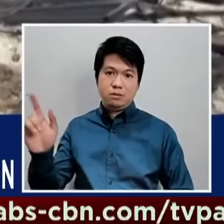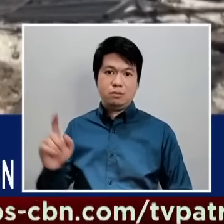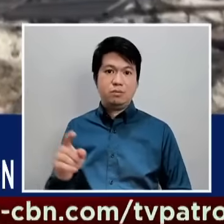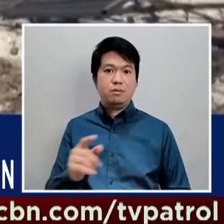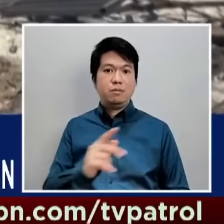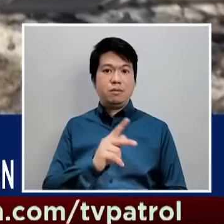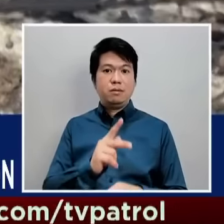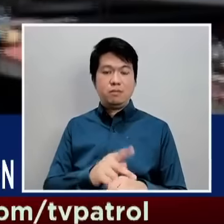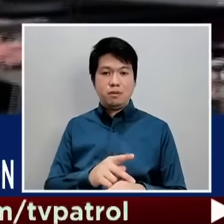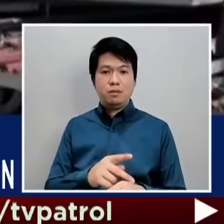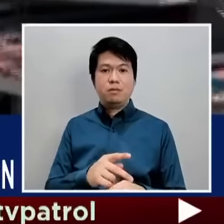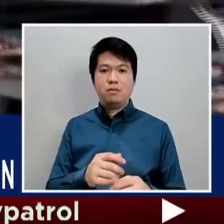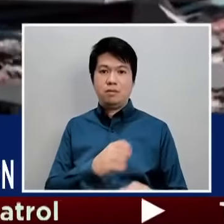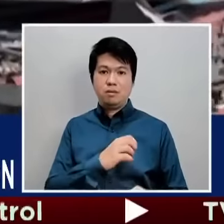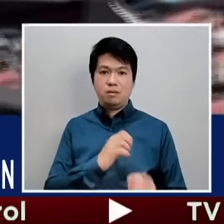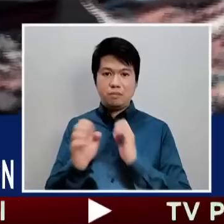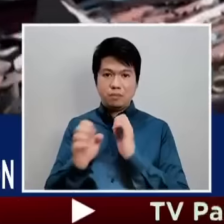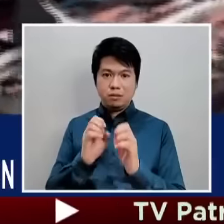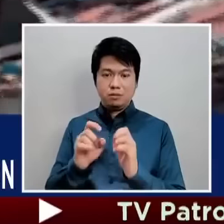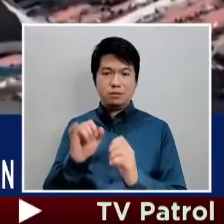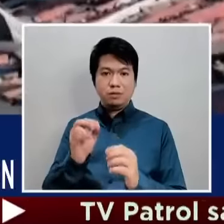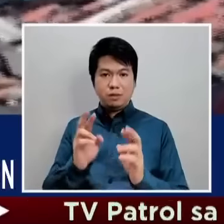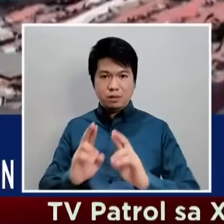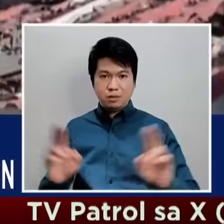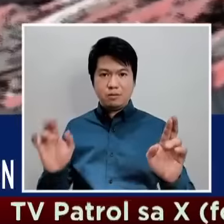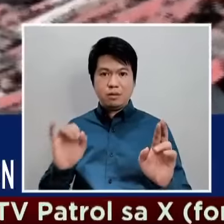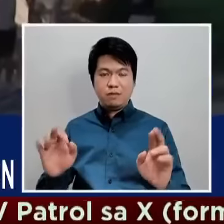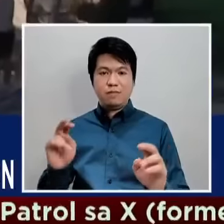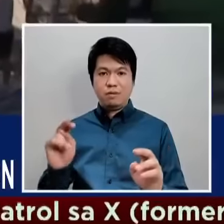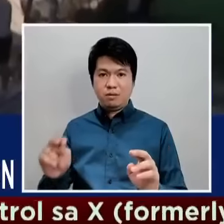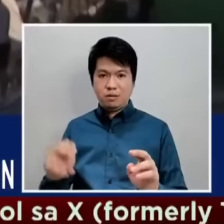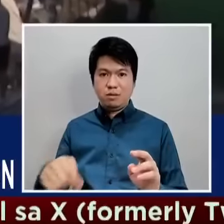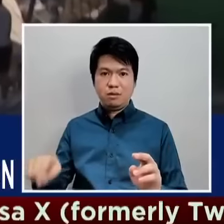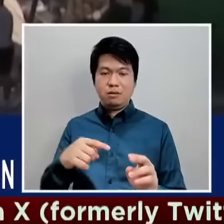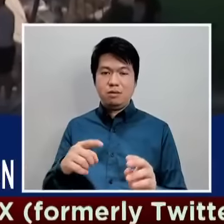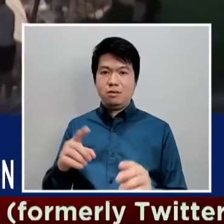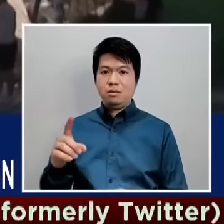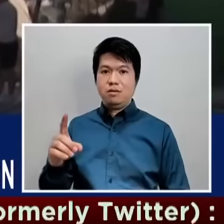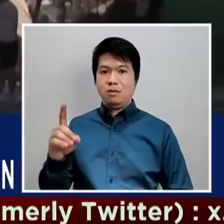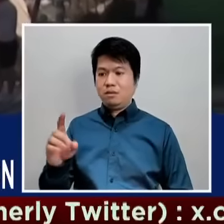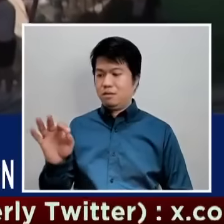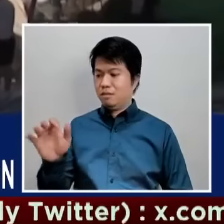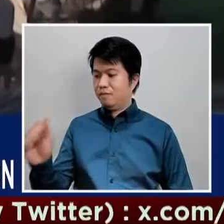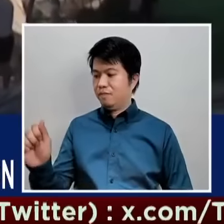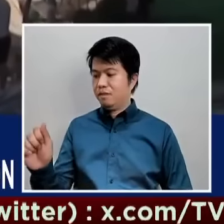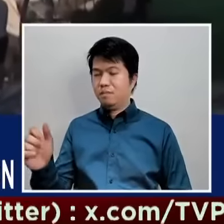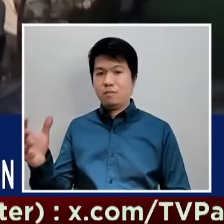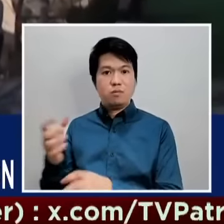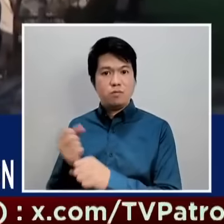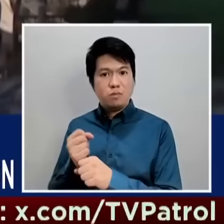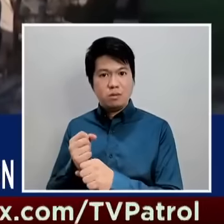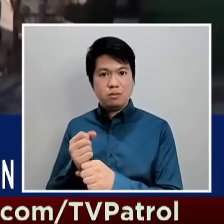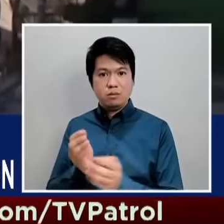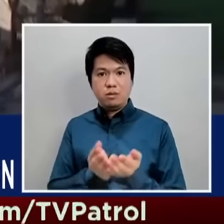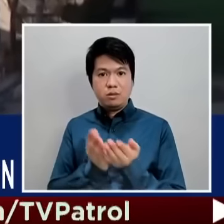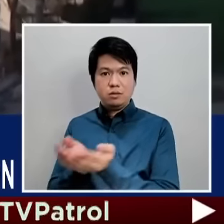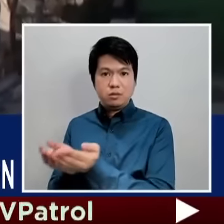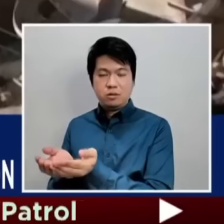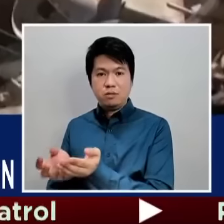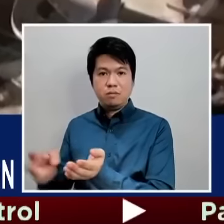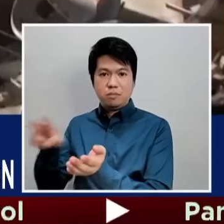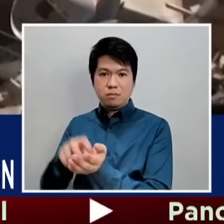mass evacuation. Pinag-aaralan na rin ng Department of Foreign Affairs ang pagkuha ng barko na magdadala sa mga Pinoy sa